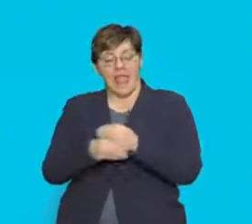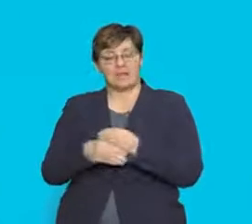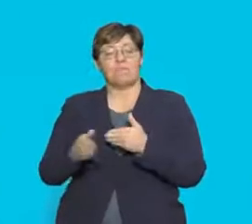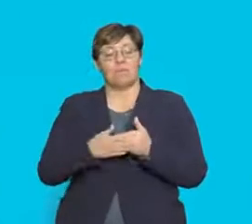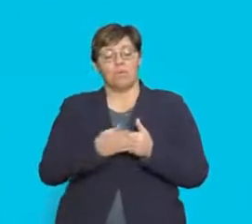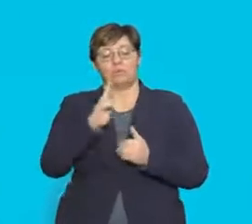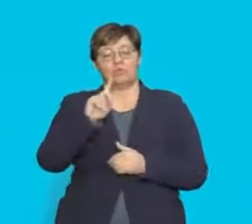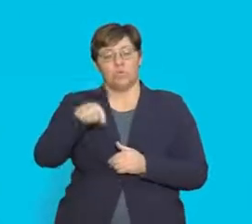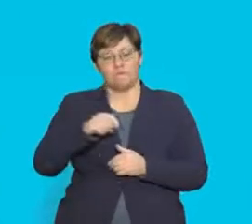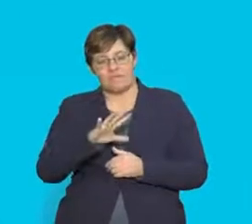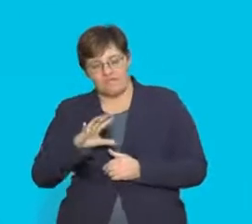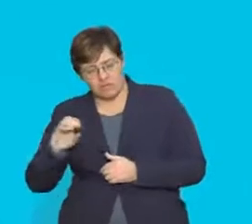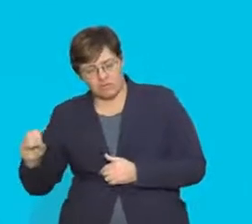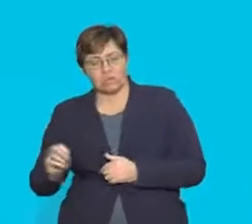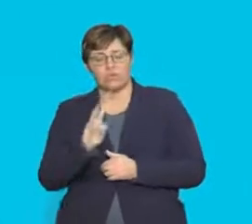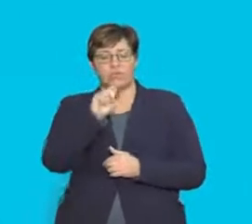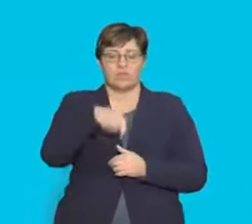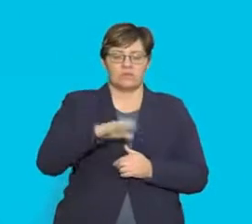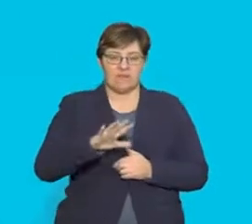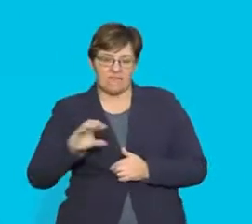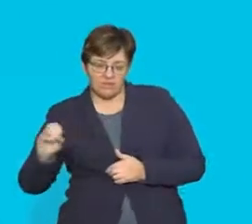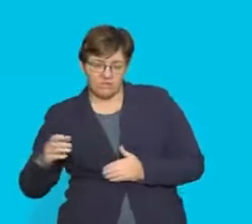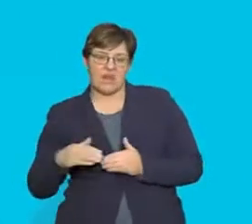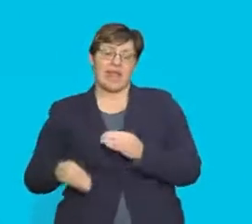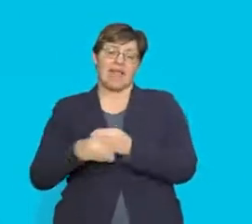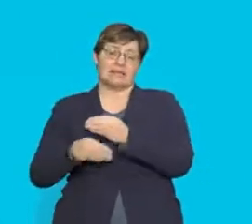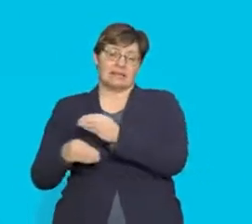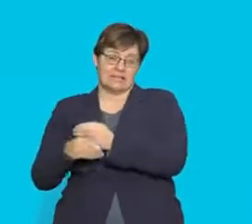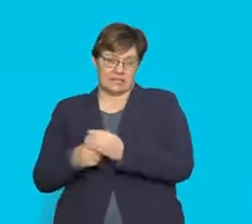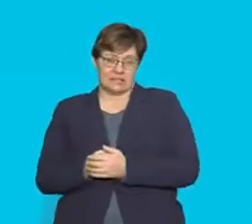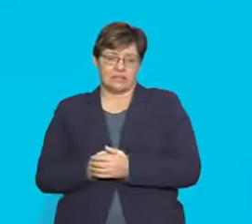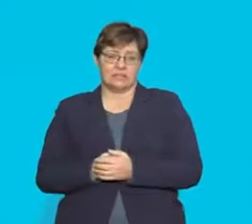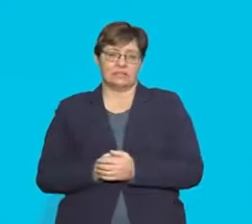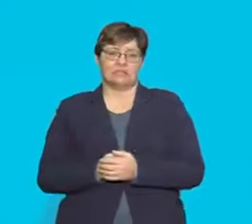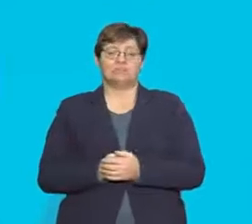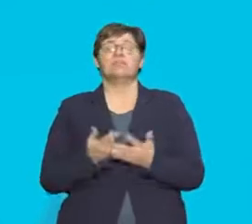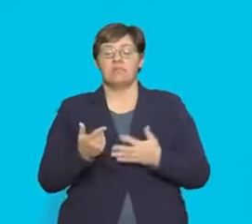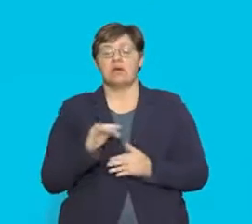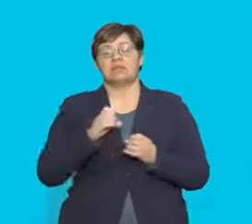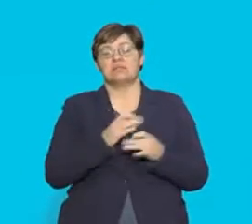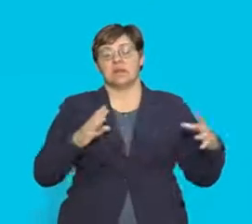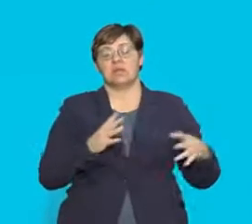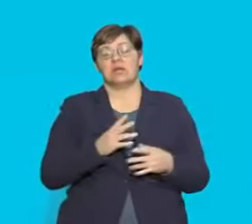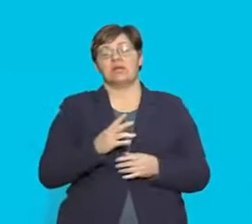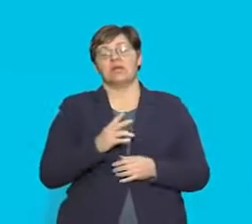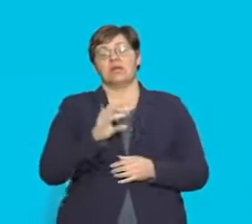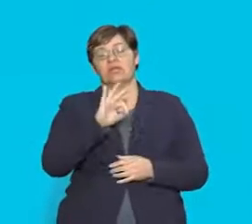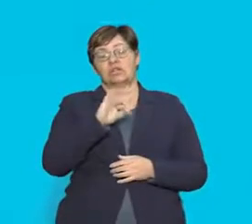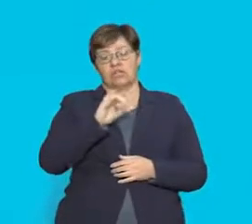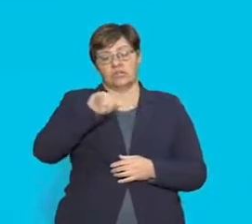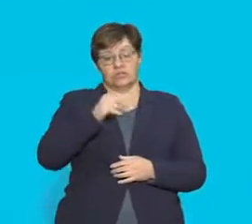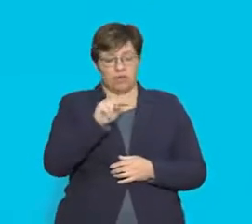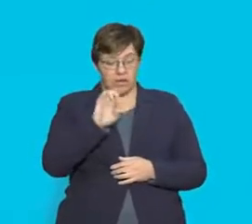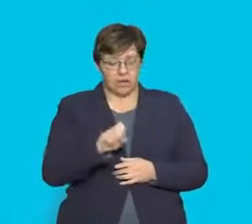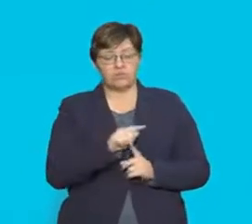another 2.5 on a monthly basis. And I'm starting this 30 June to 31 May. So it